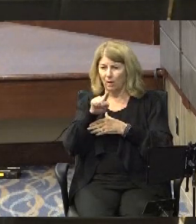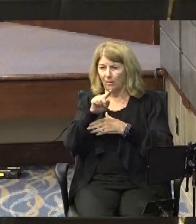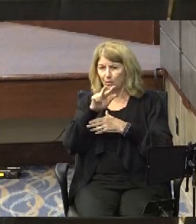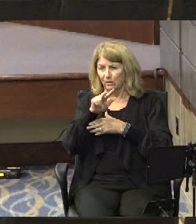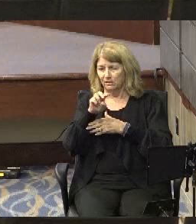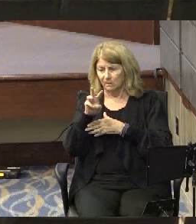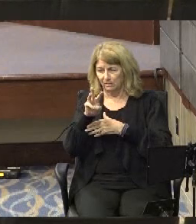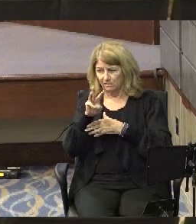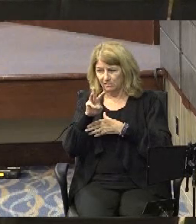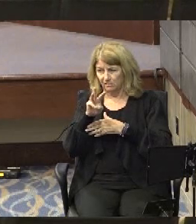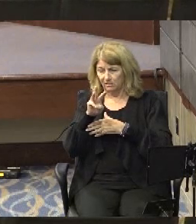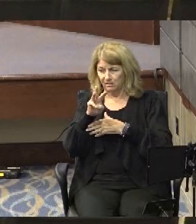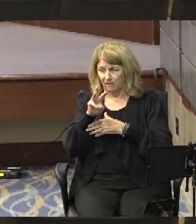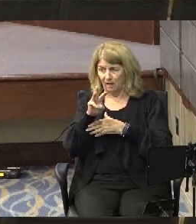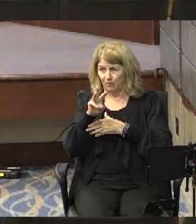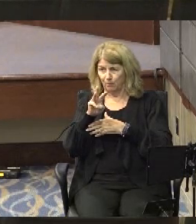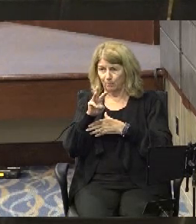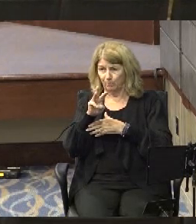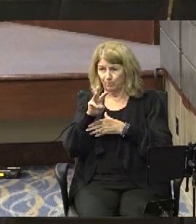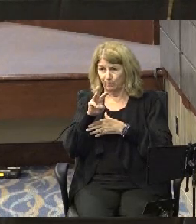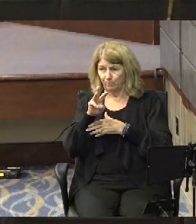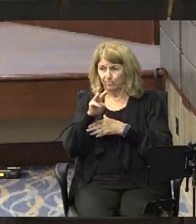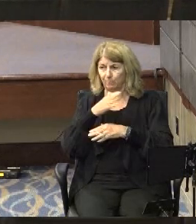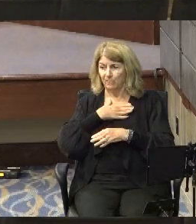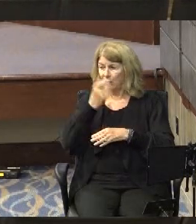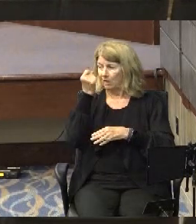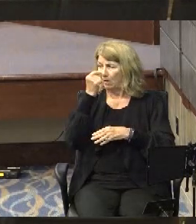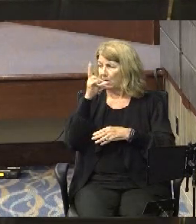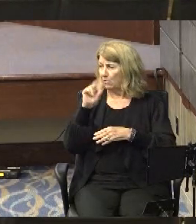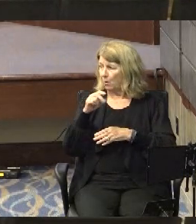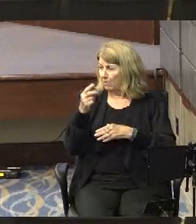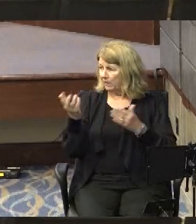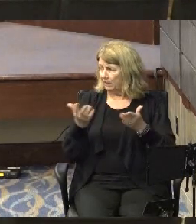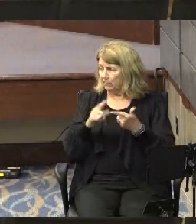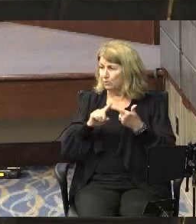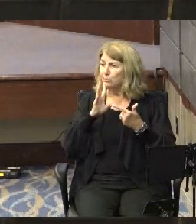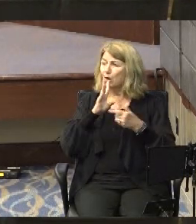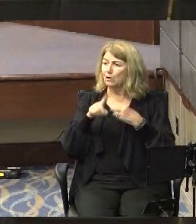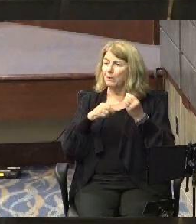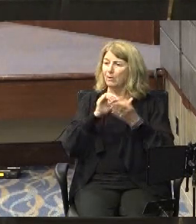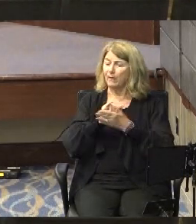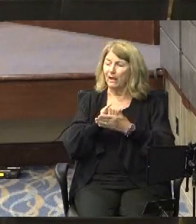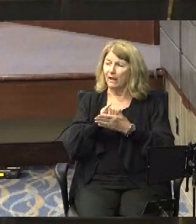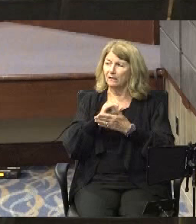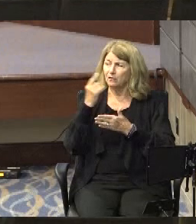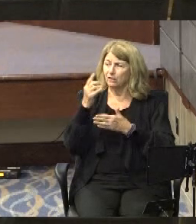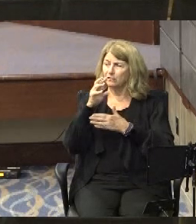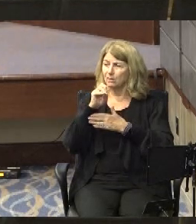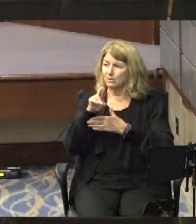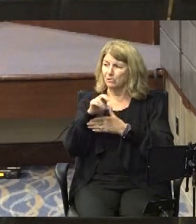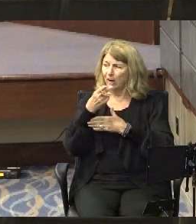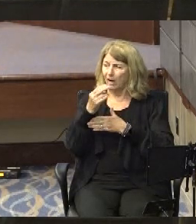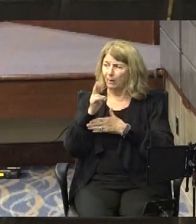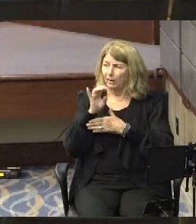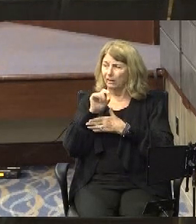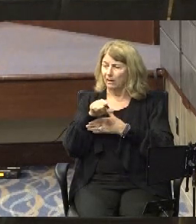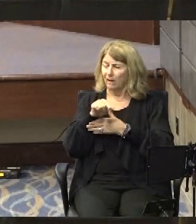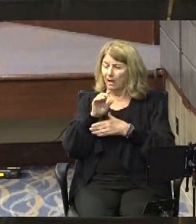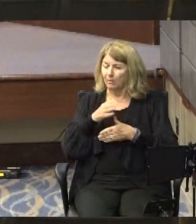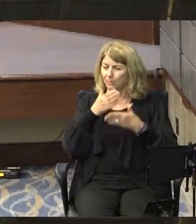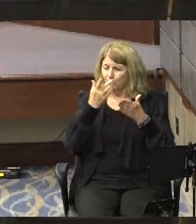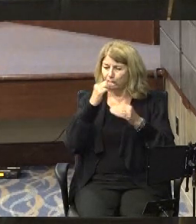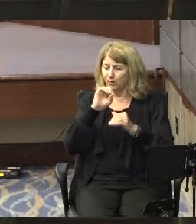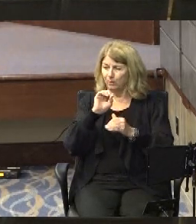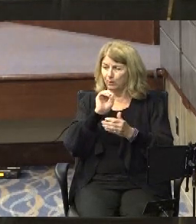2023-136. My understanding is there was no one here to speak on that besides Mr. Herring. Do we have a motion? I move for approval.